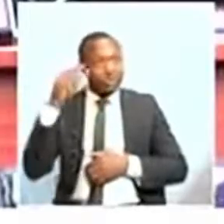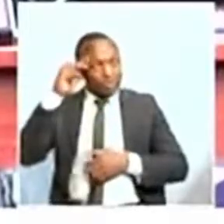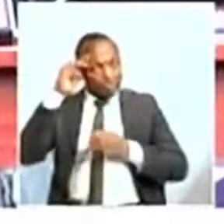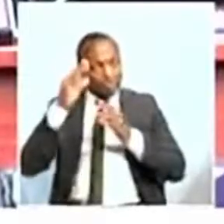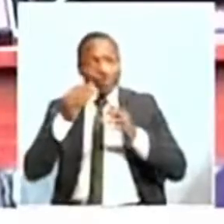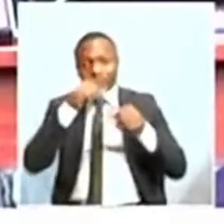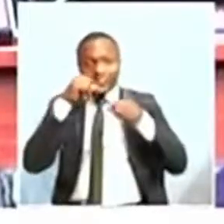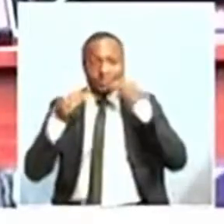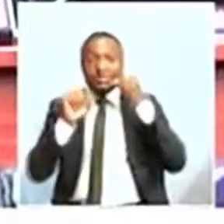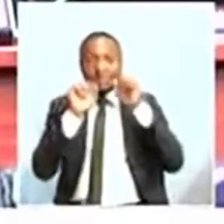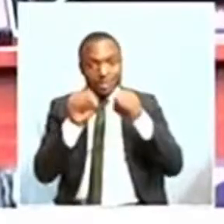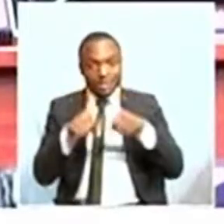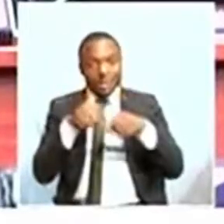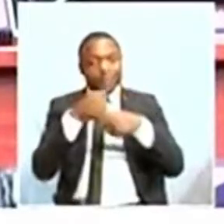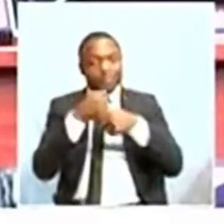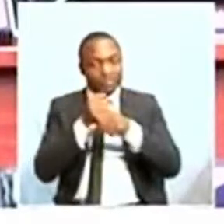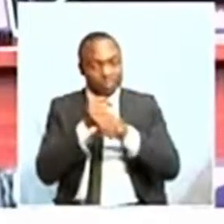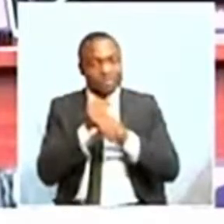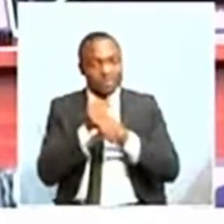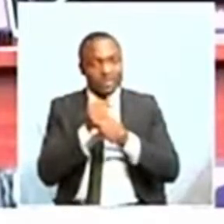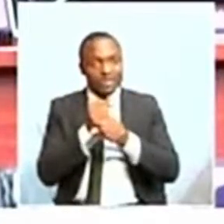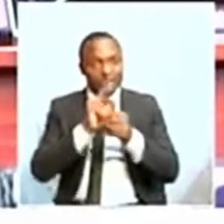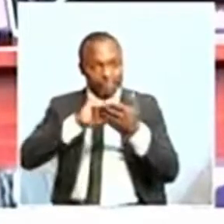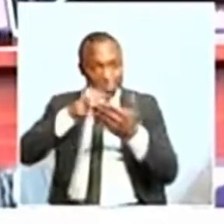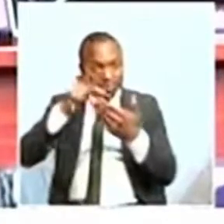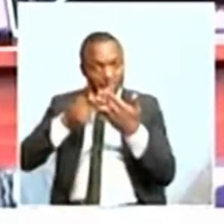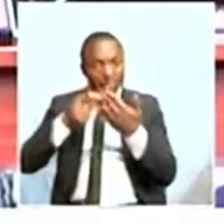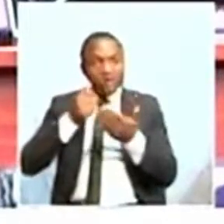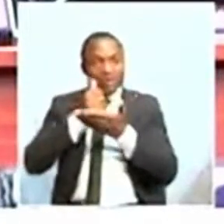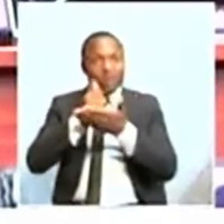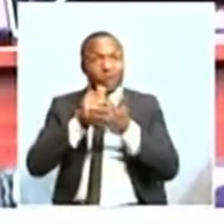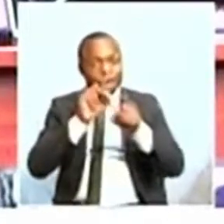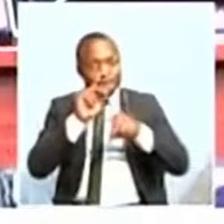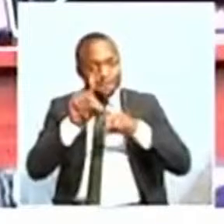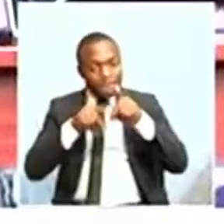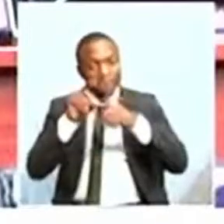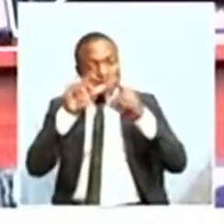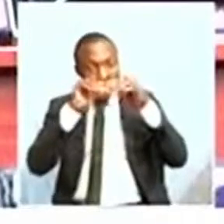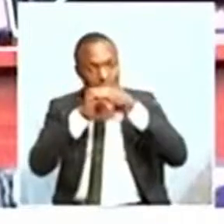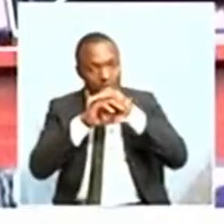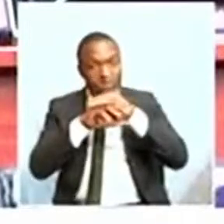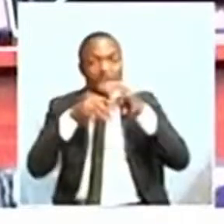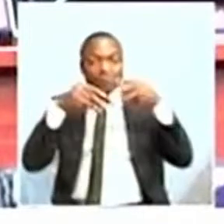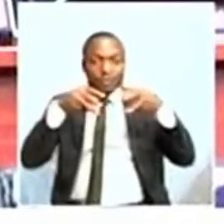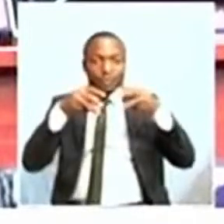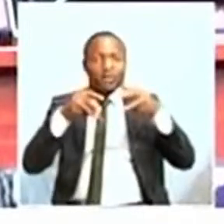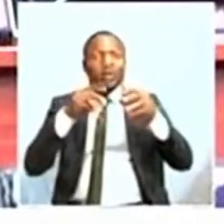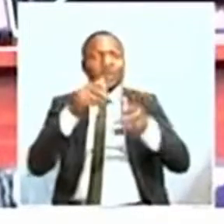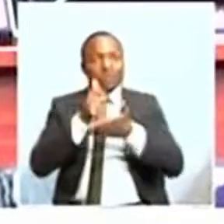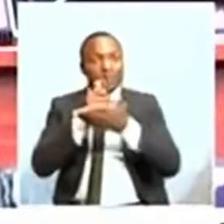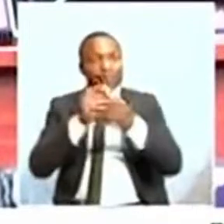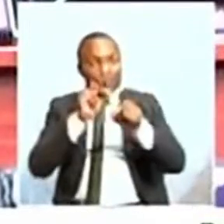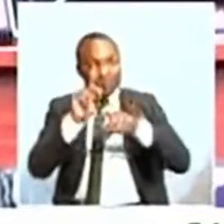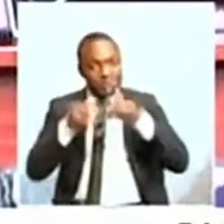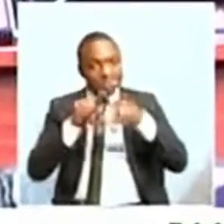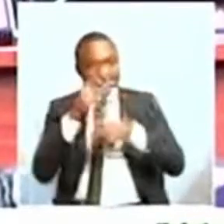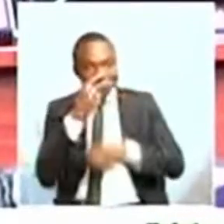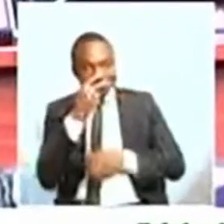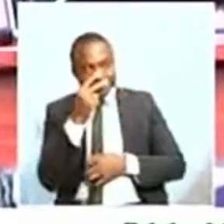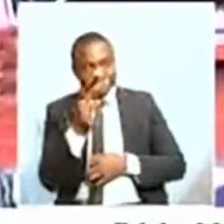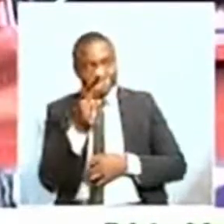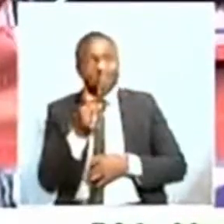believe we can come up with a scheme to help people obviously access the market, to help people